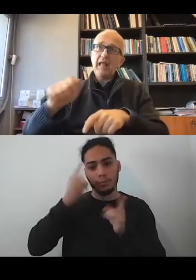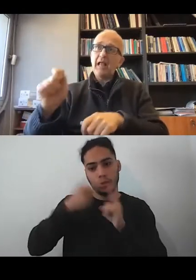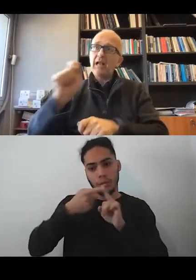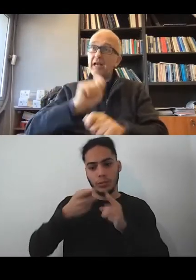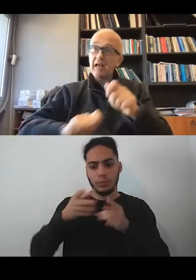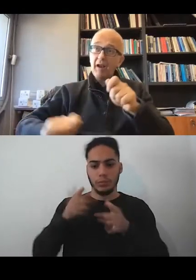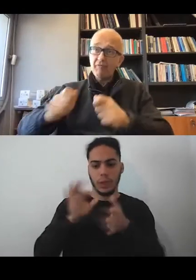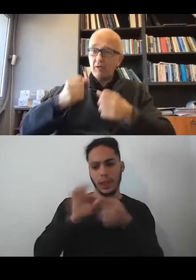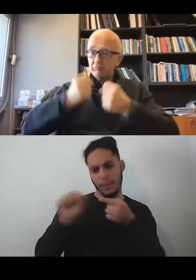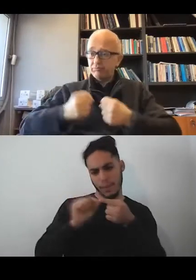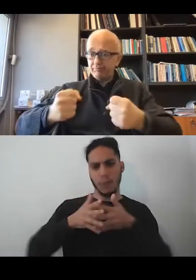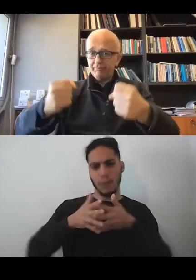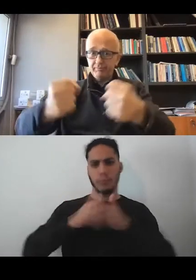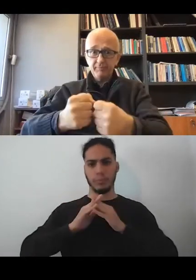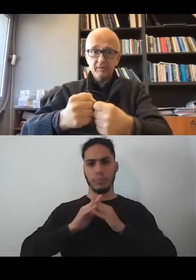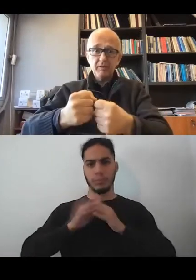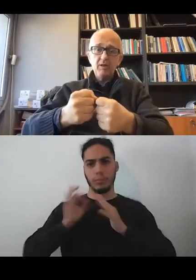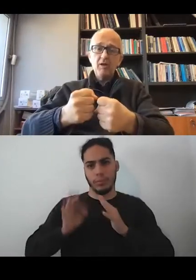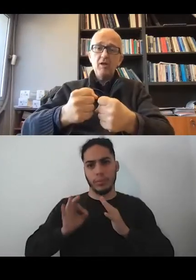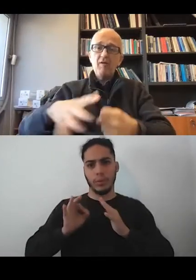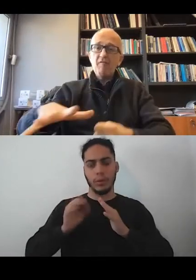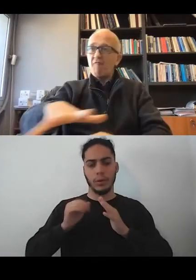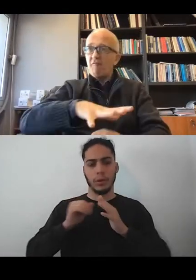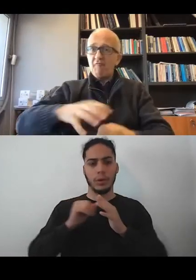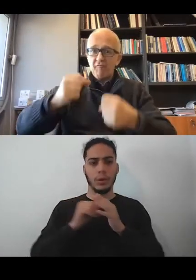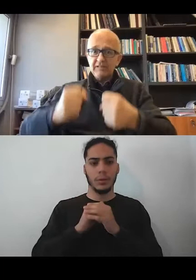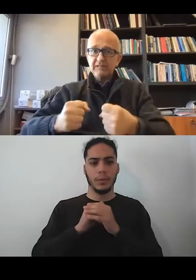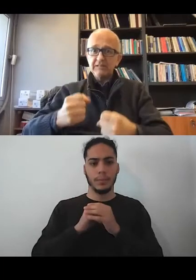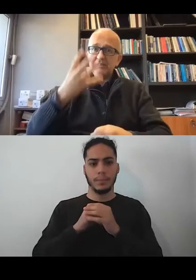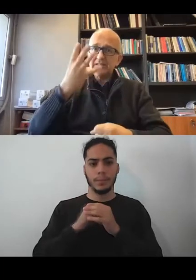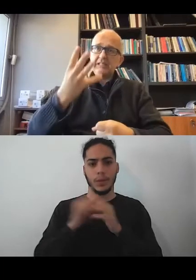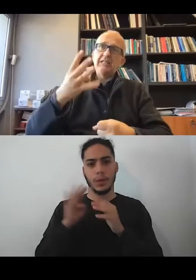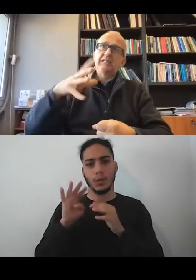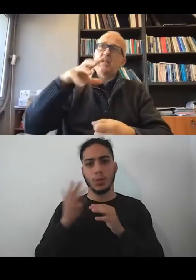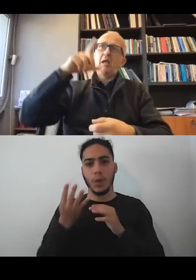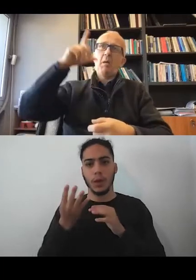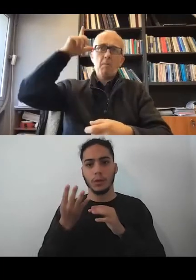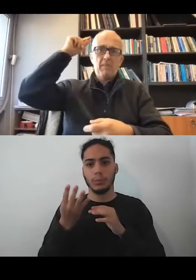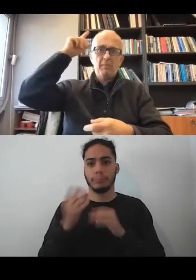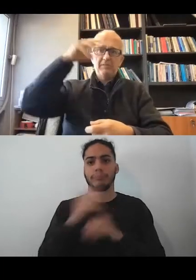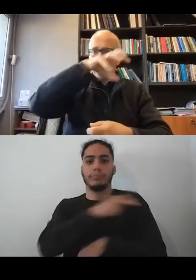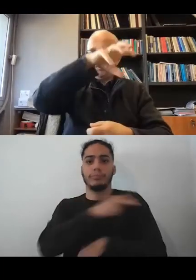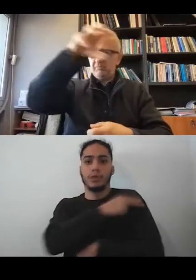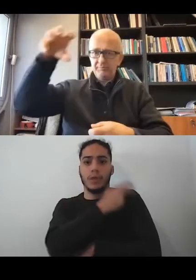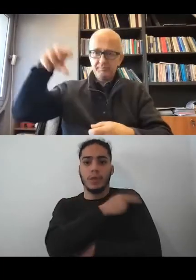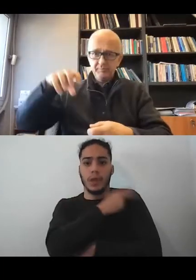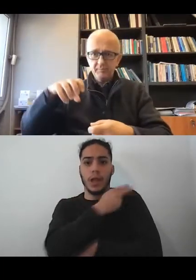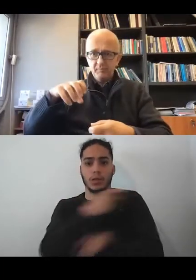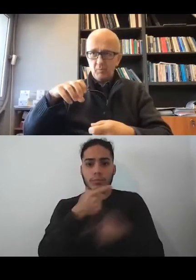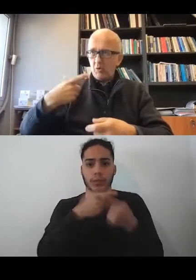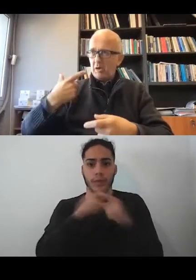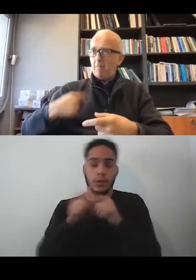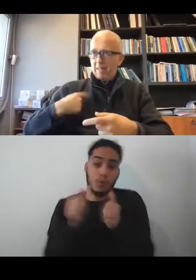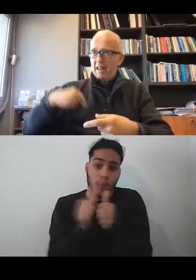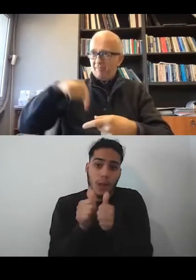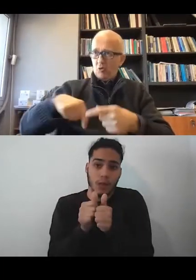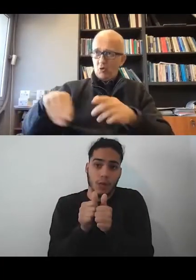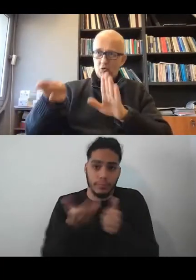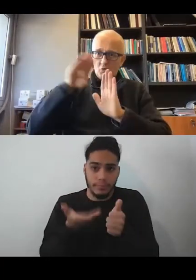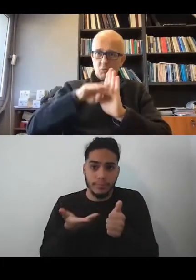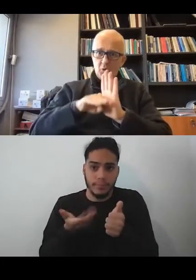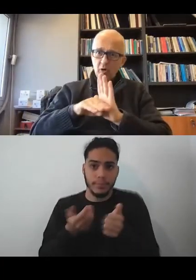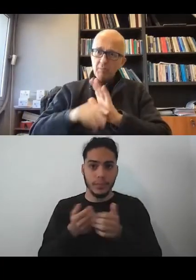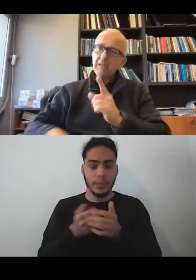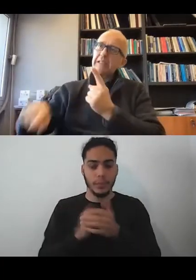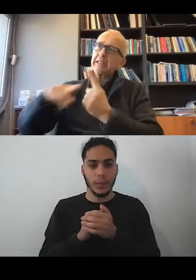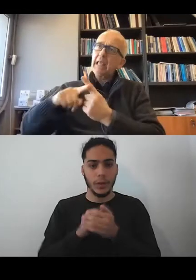infrastructure in 4 higher education institutes, the partners of this project, plus